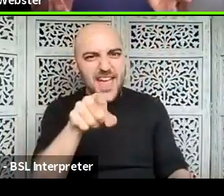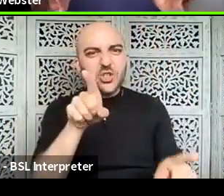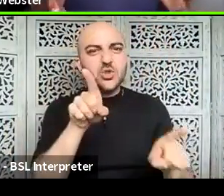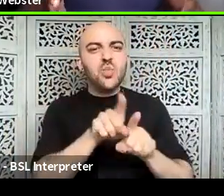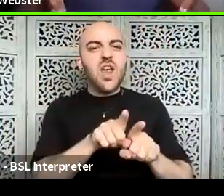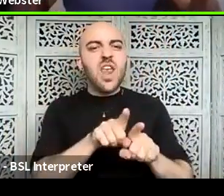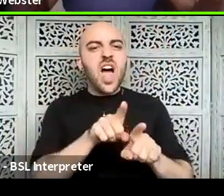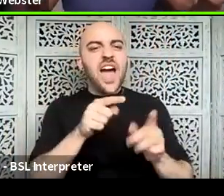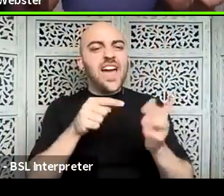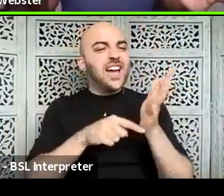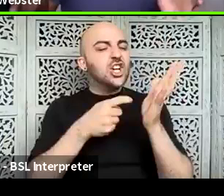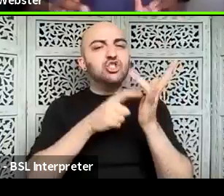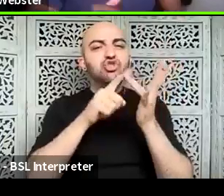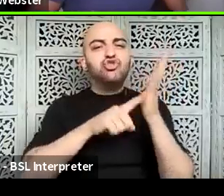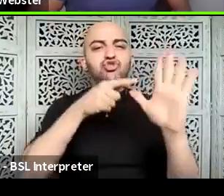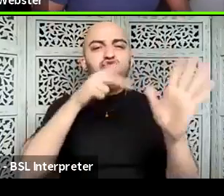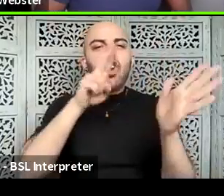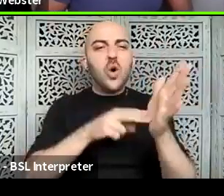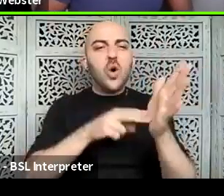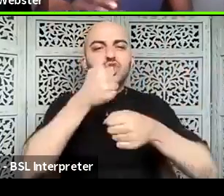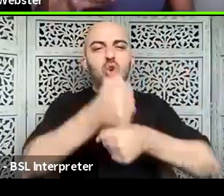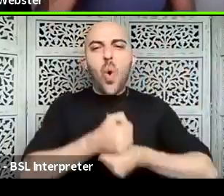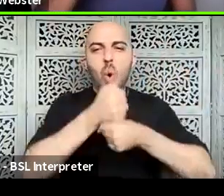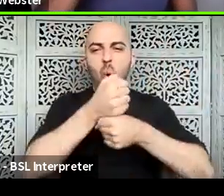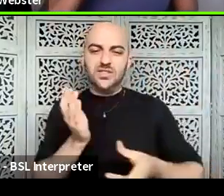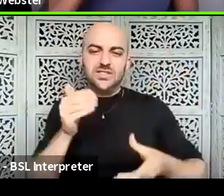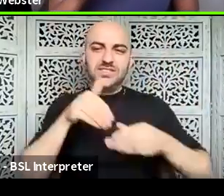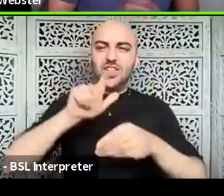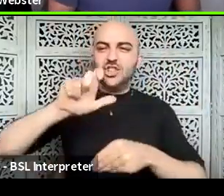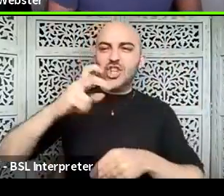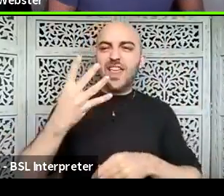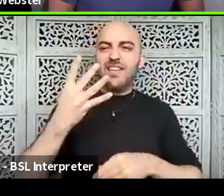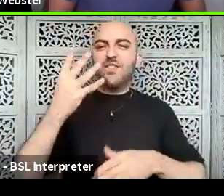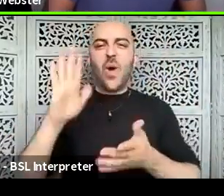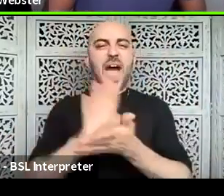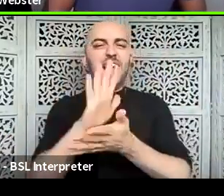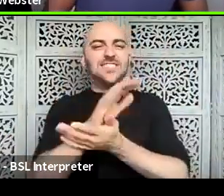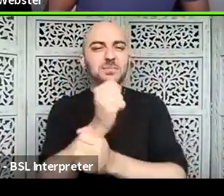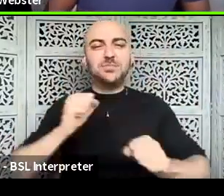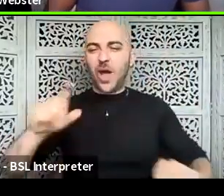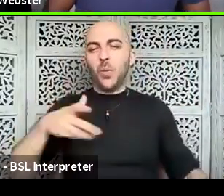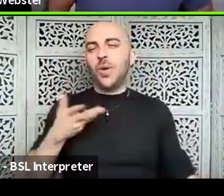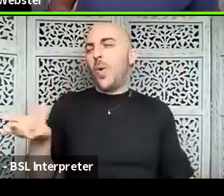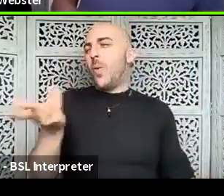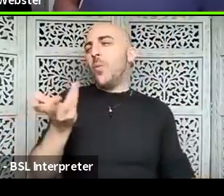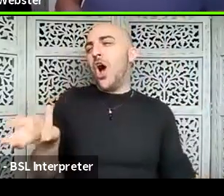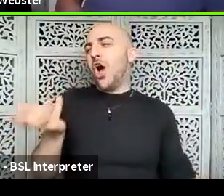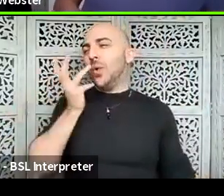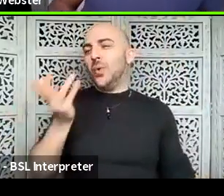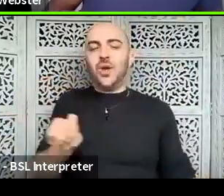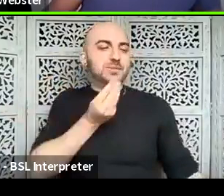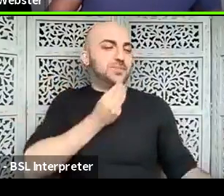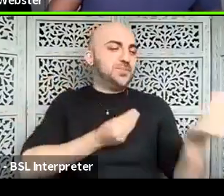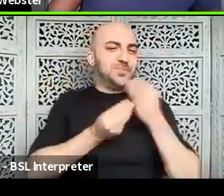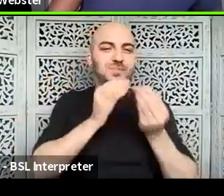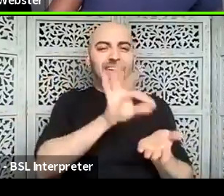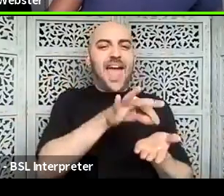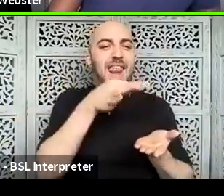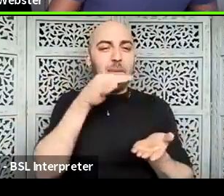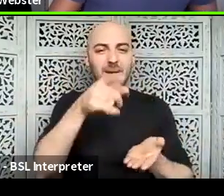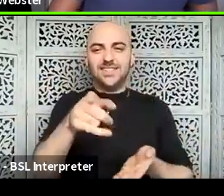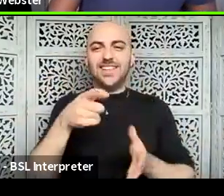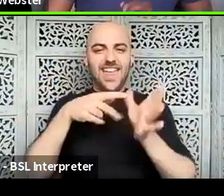into like this entertainment space in Channel 4. And we were all drinking wine and having canapes, and Abby gets up and you're like,